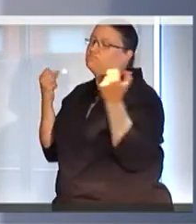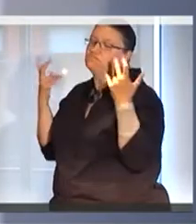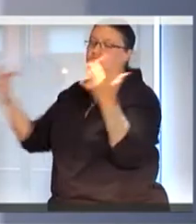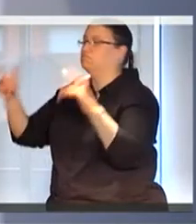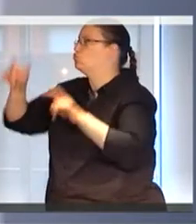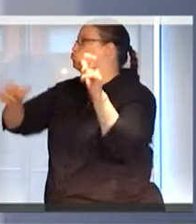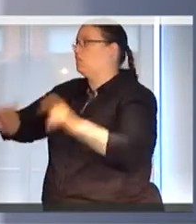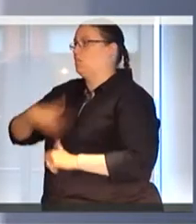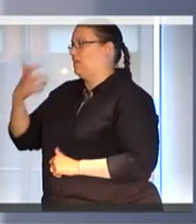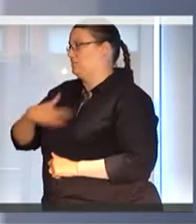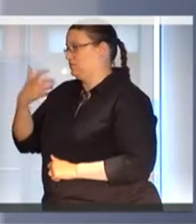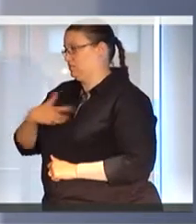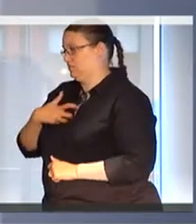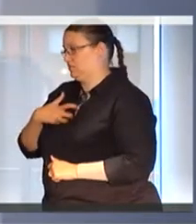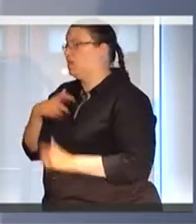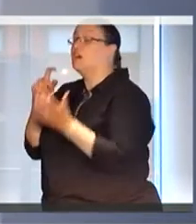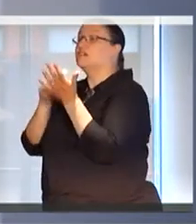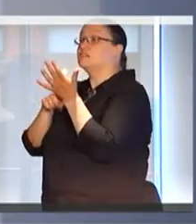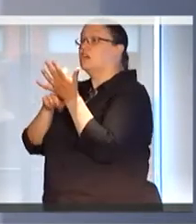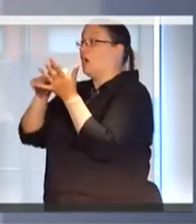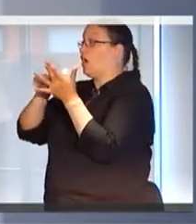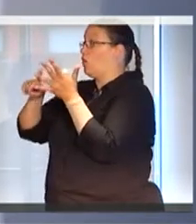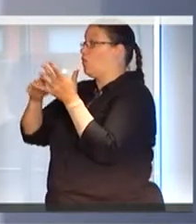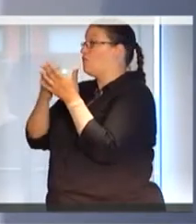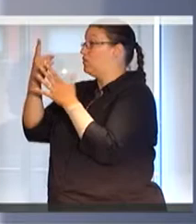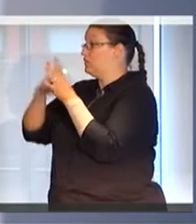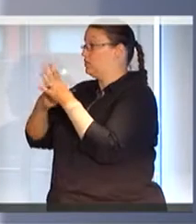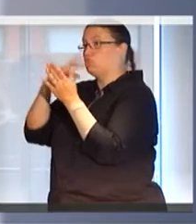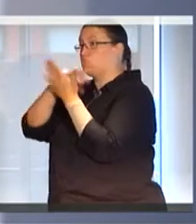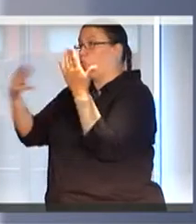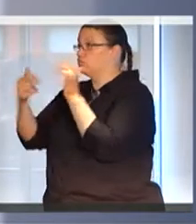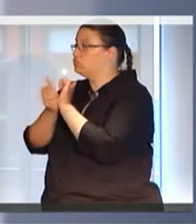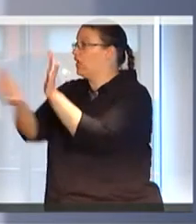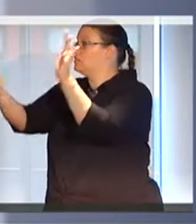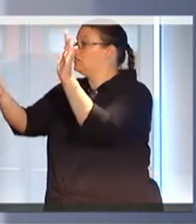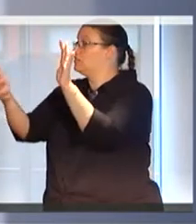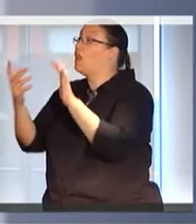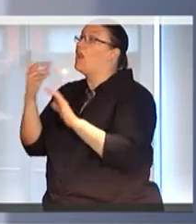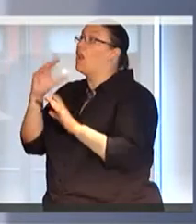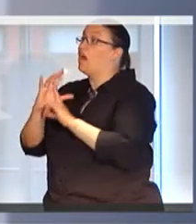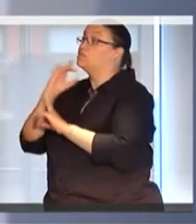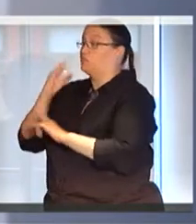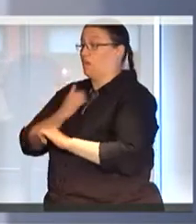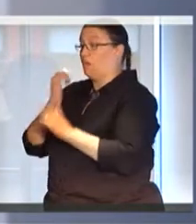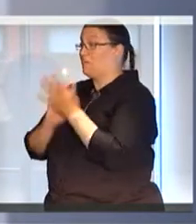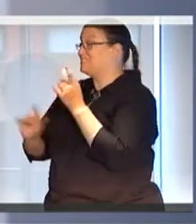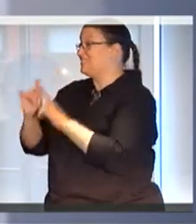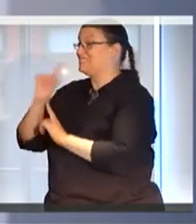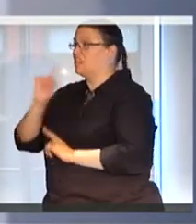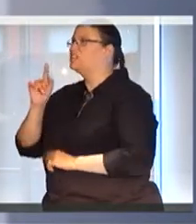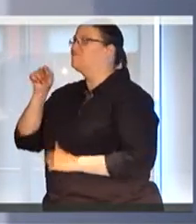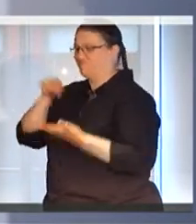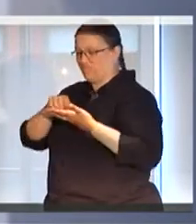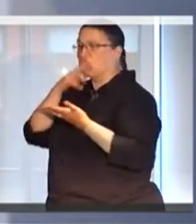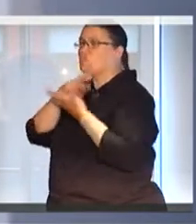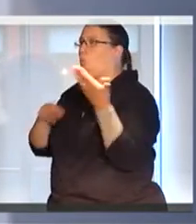On the release of the TIO annual report, our minister said last week, if we don't see a significant improvement in these sorts of reports and the